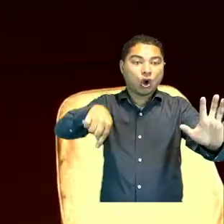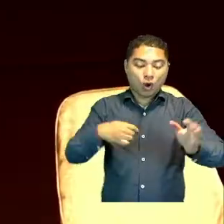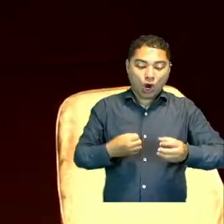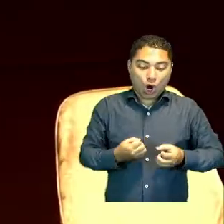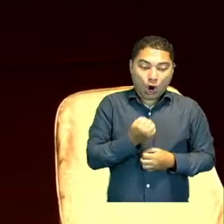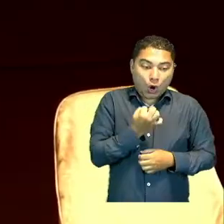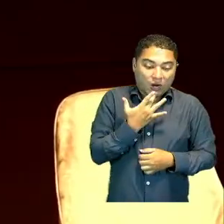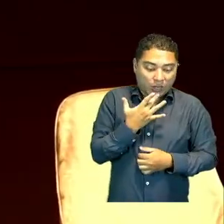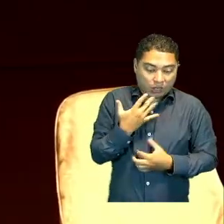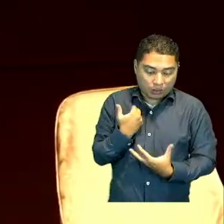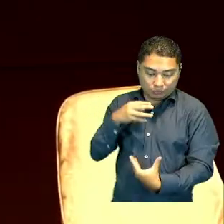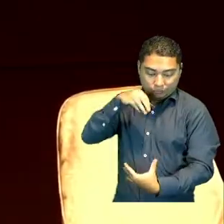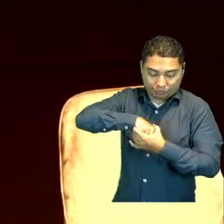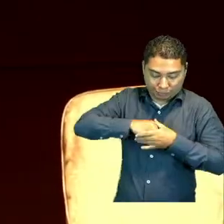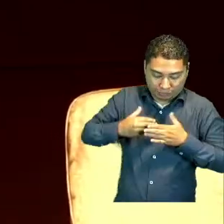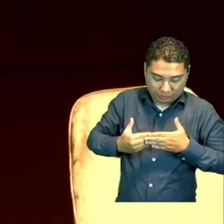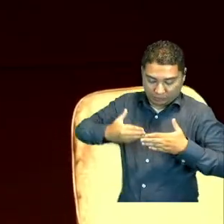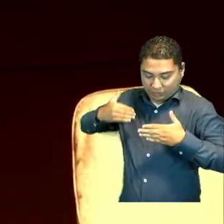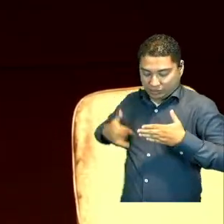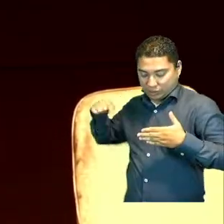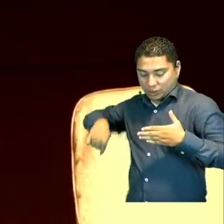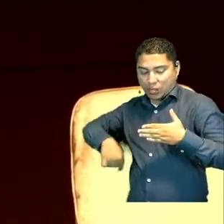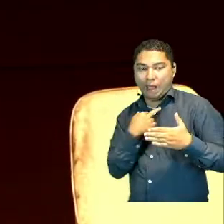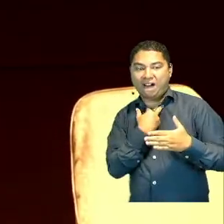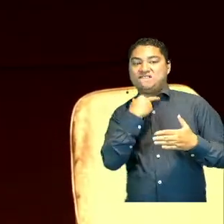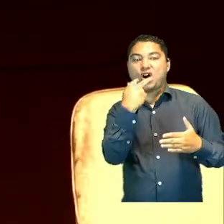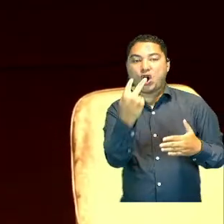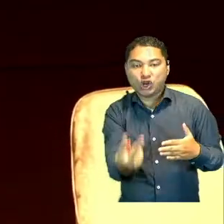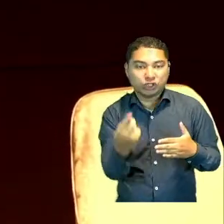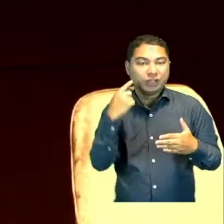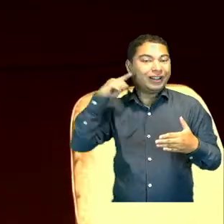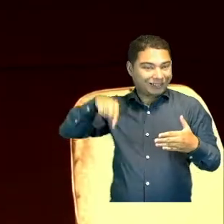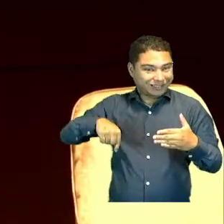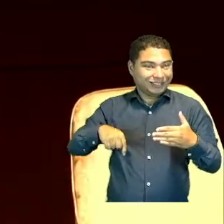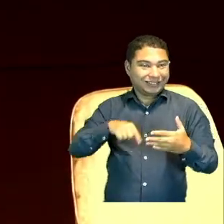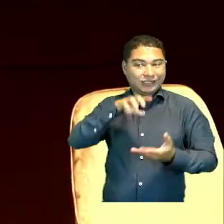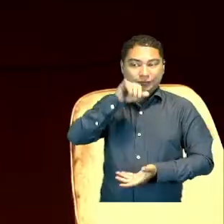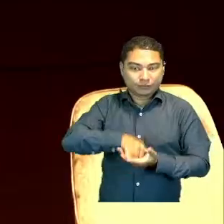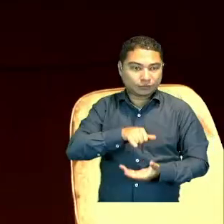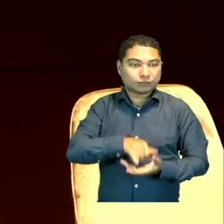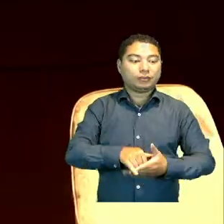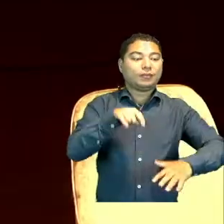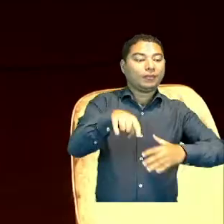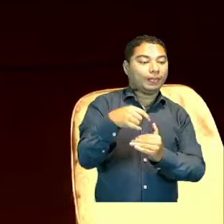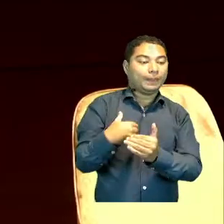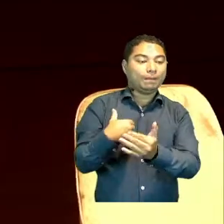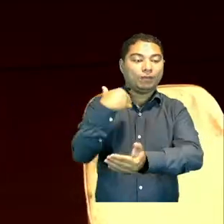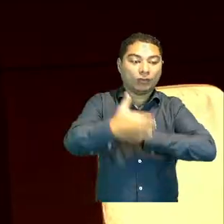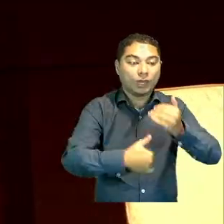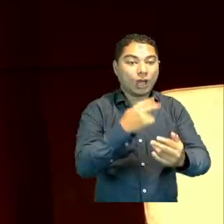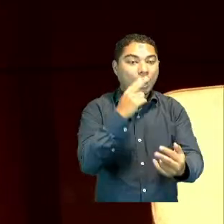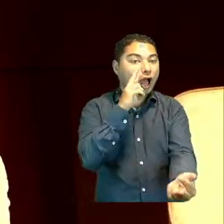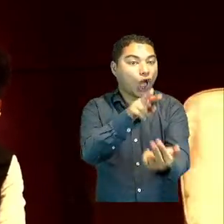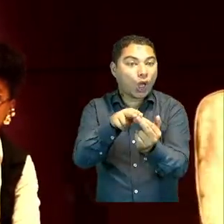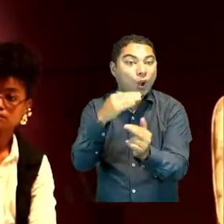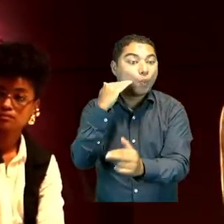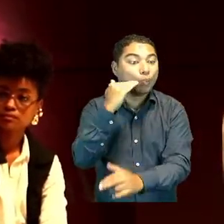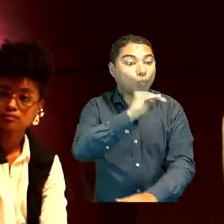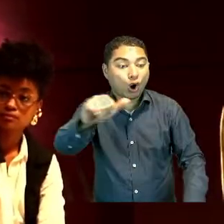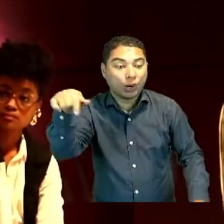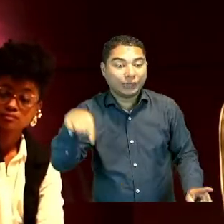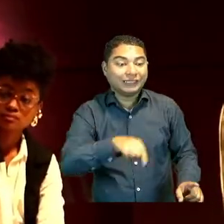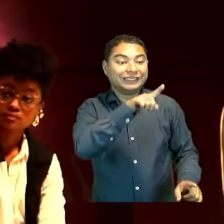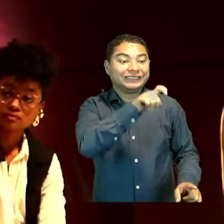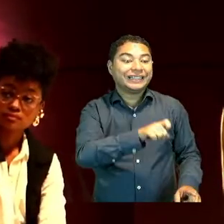but that's what gives us an identity. This is what, I mean, we've been champions for so long,